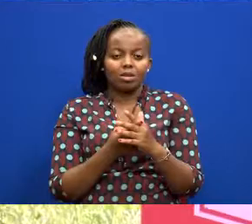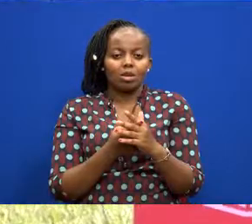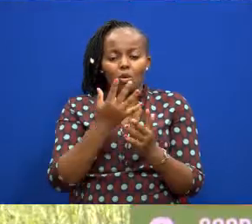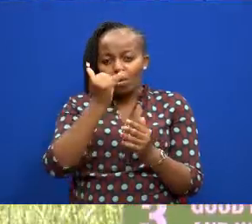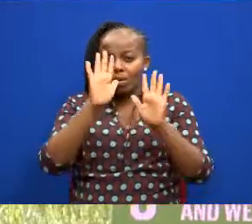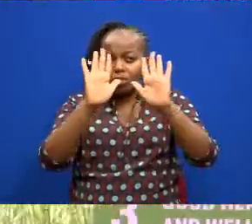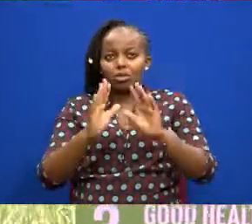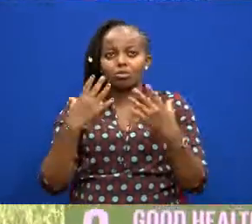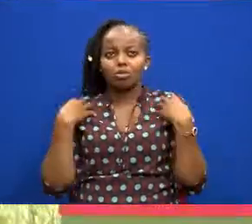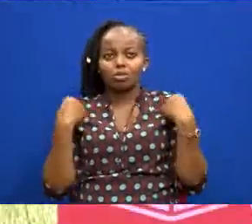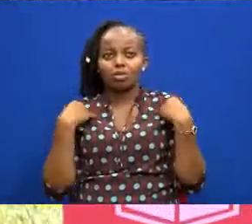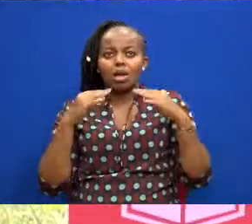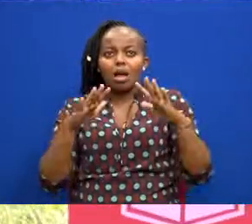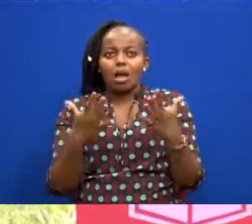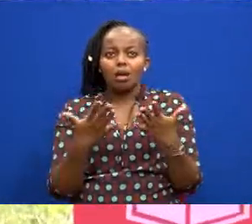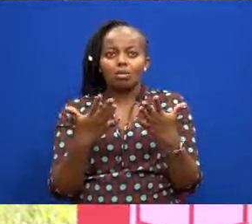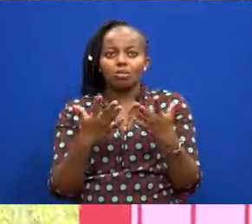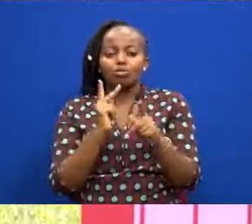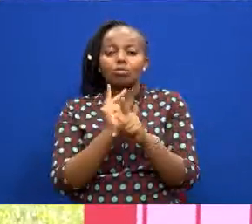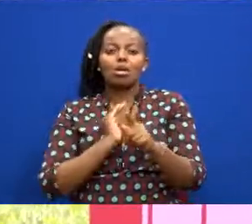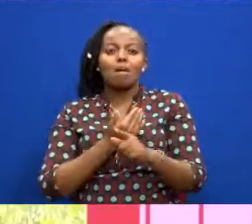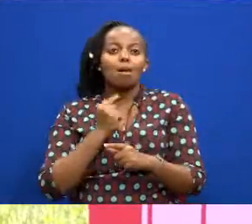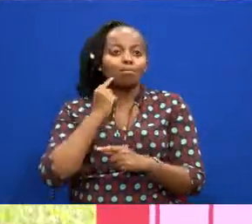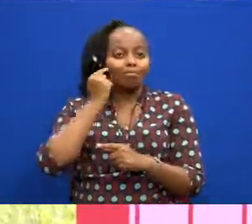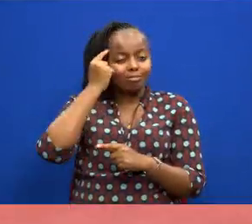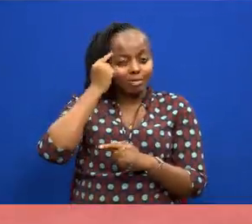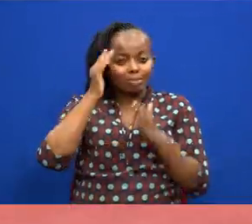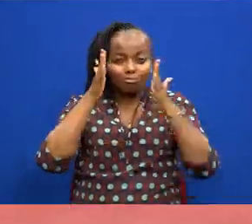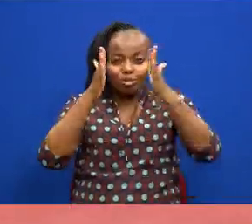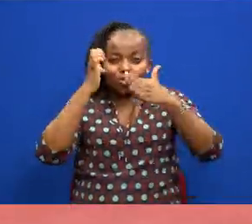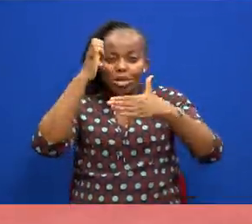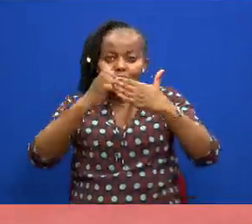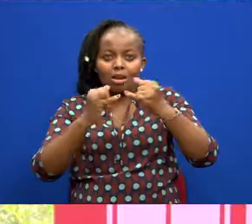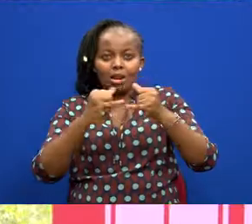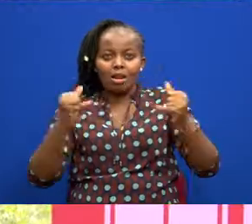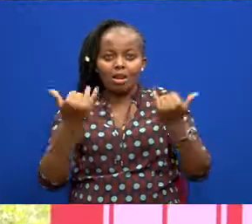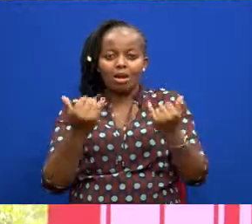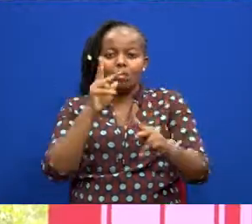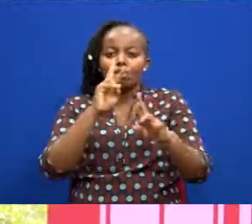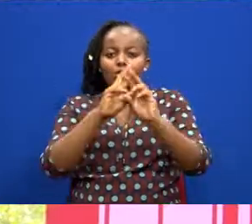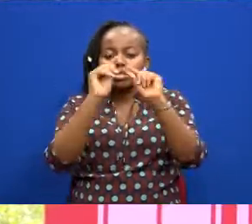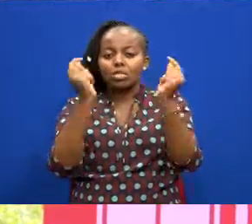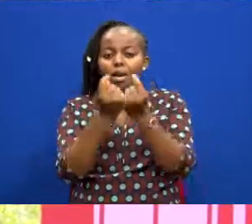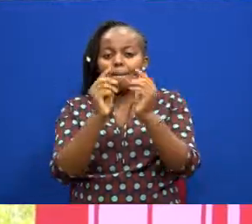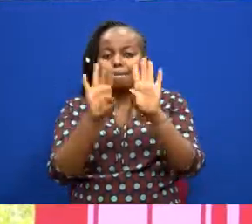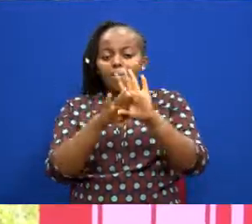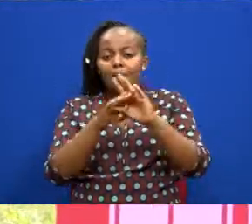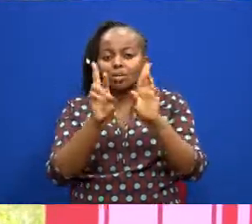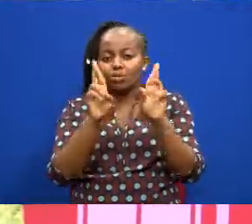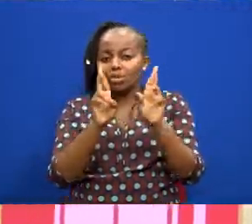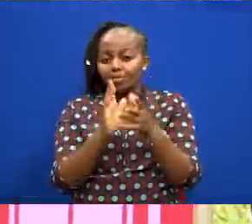to practice how to dip our head into the finish line. Runners, are you